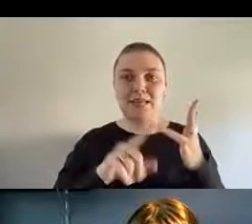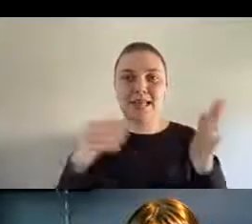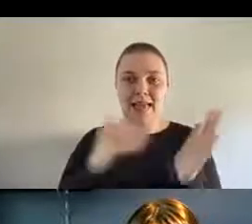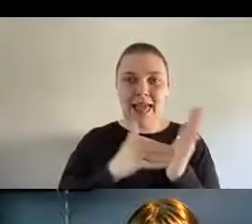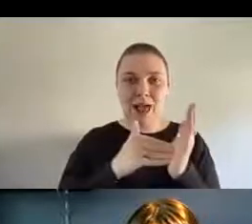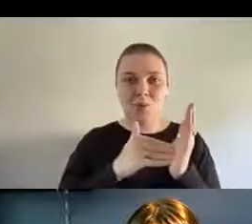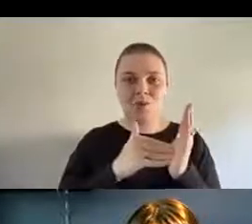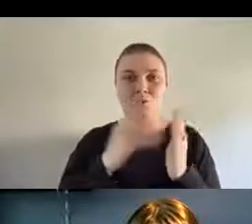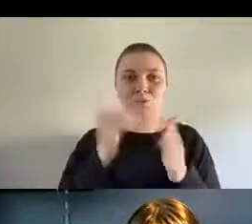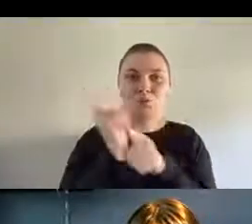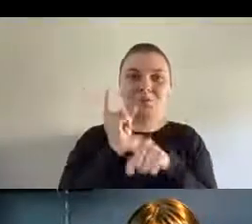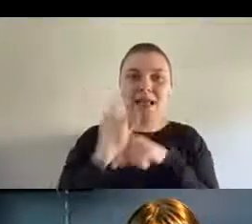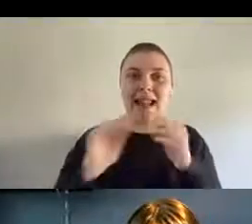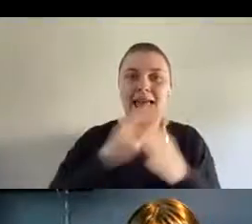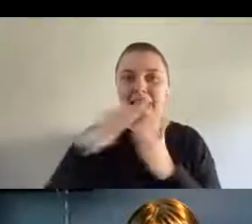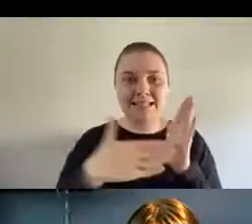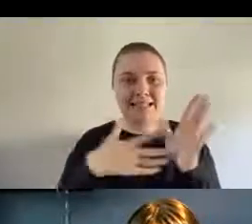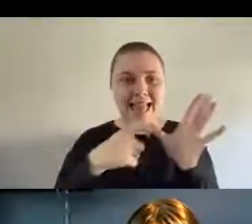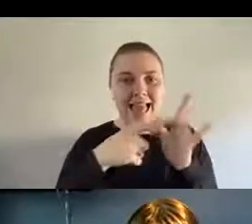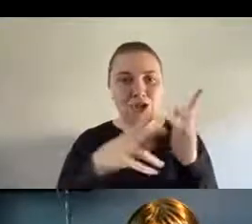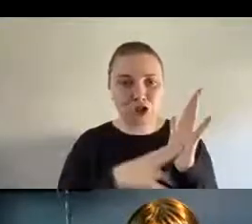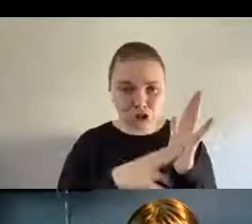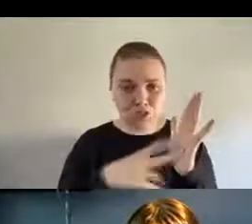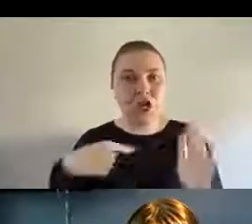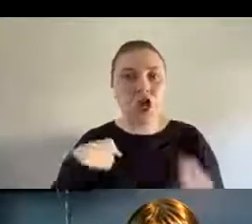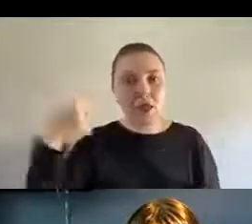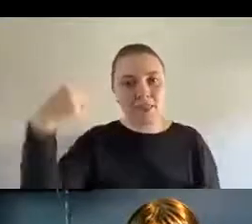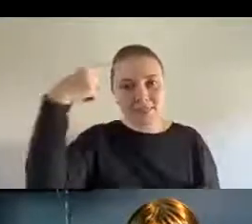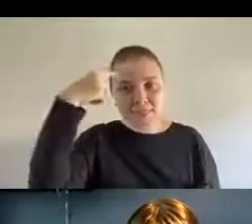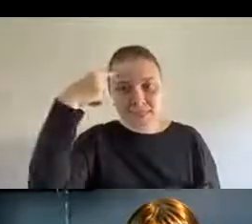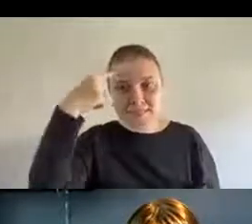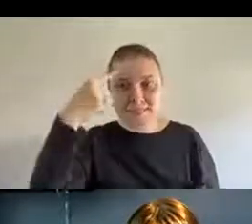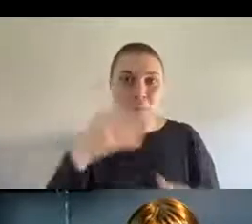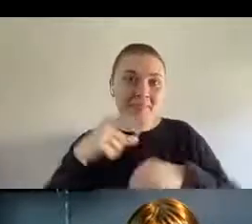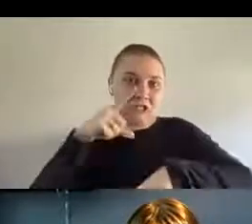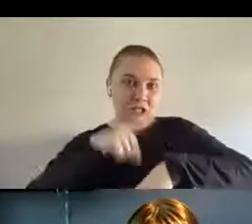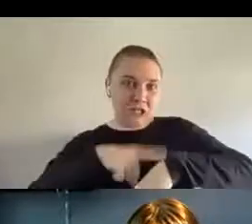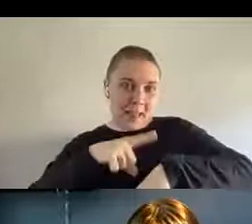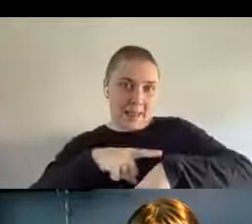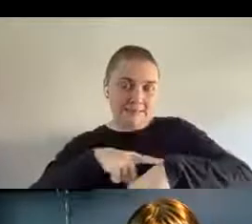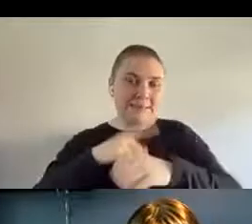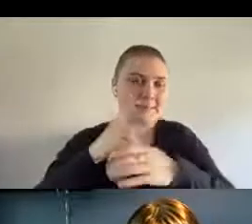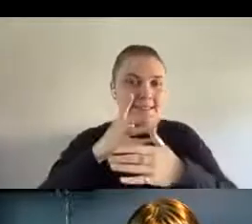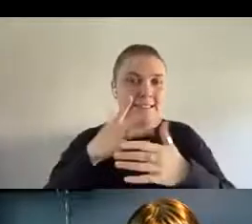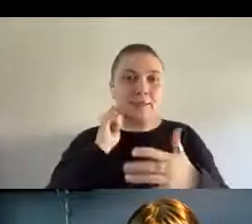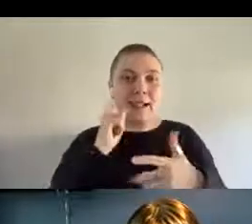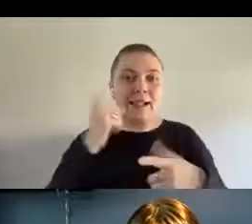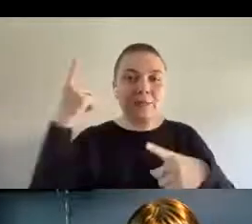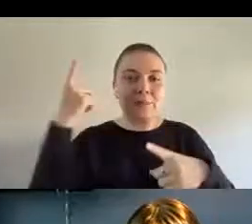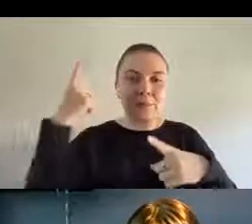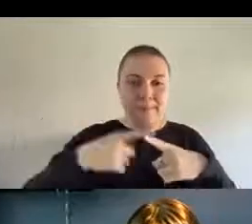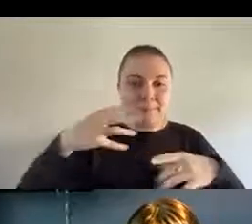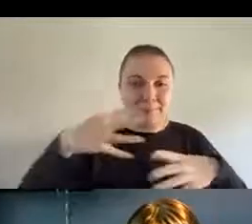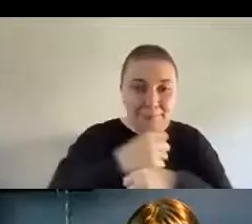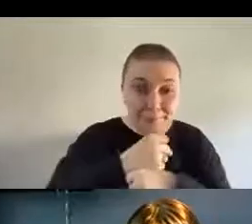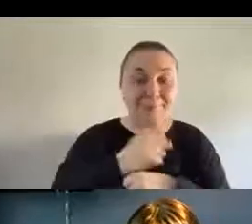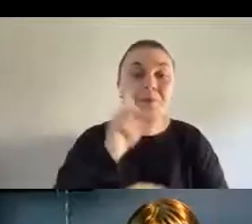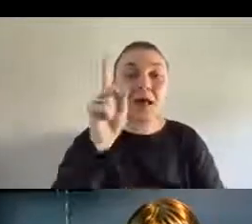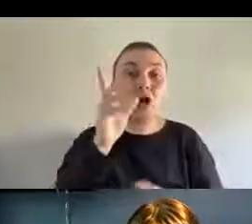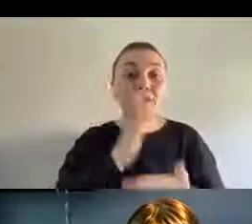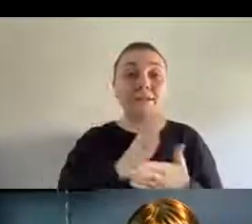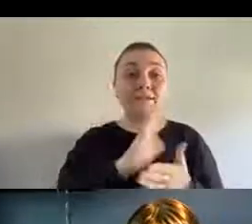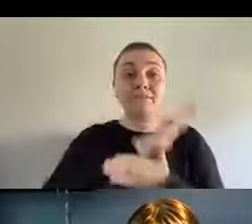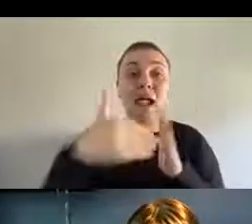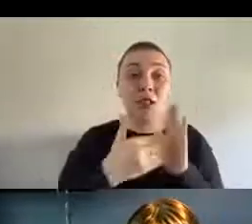last action here. And I think in the interest of time, I'm just going to go over this document very quickly. But basically, this final